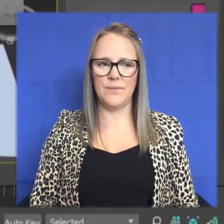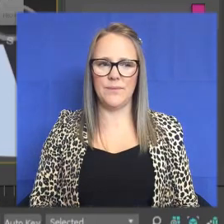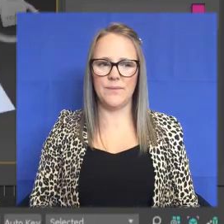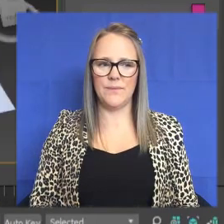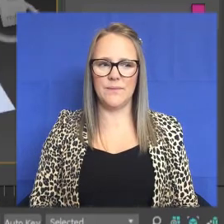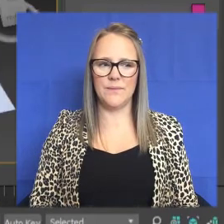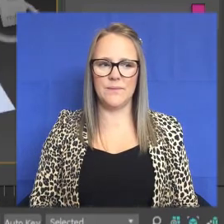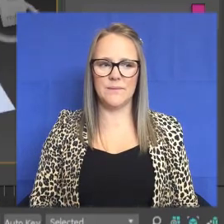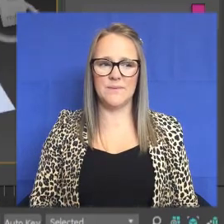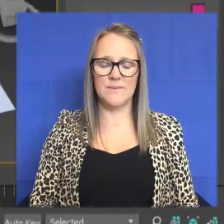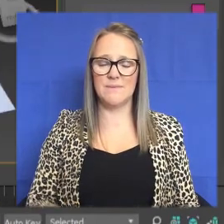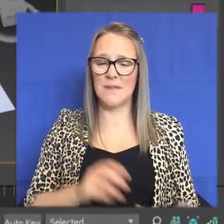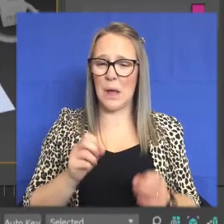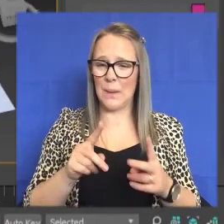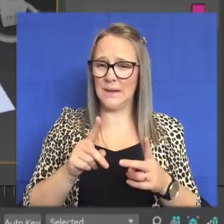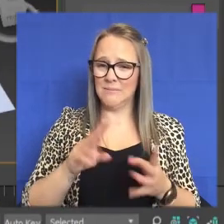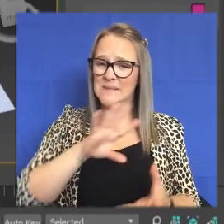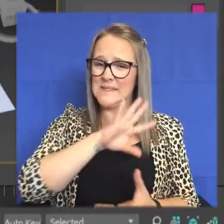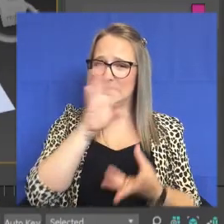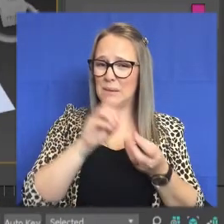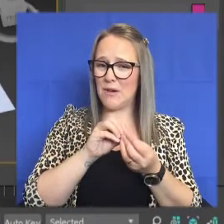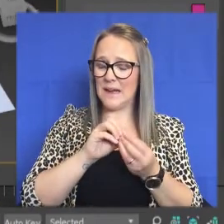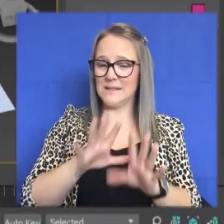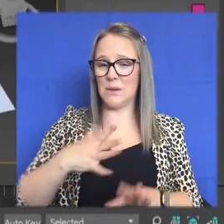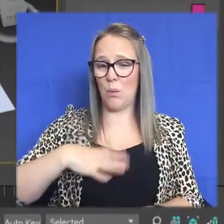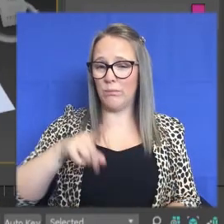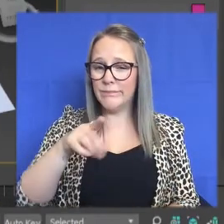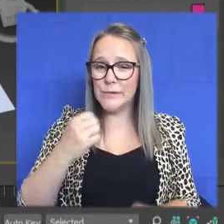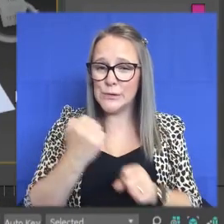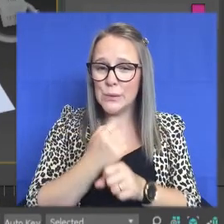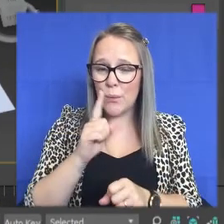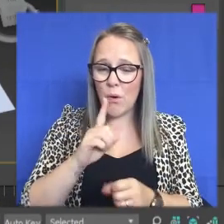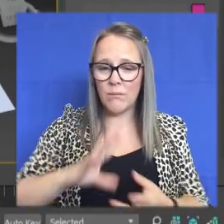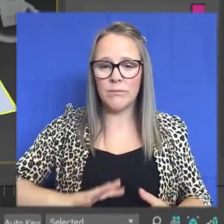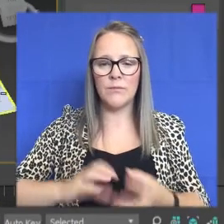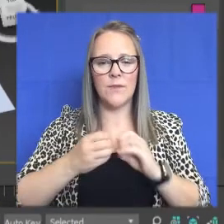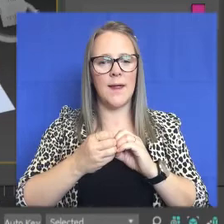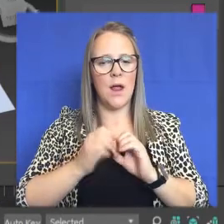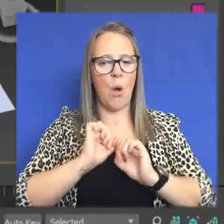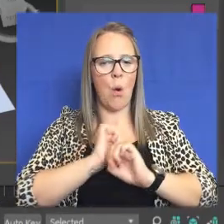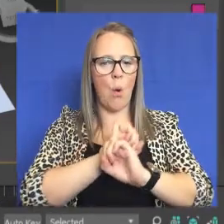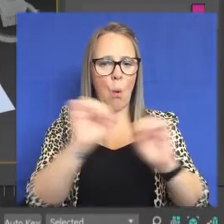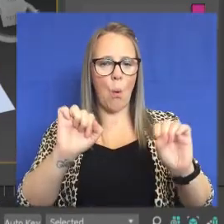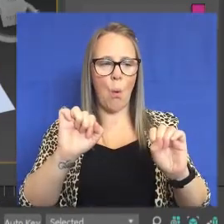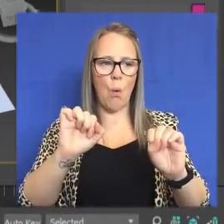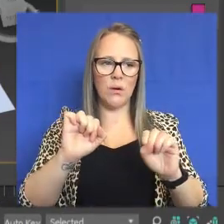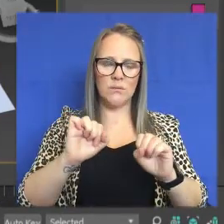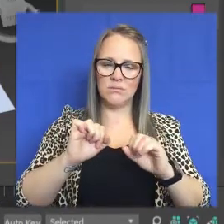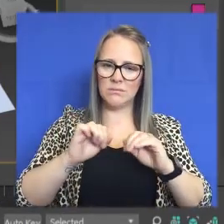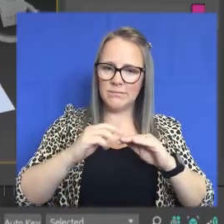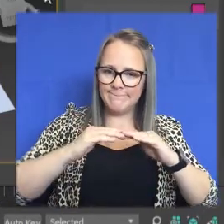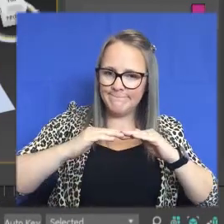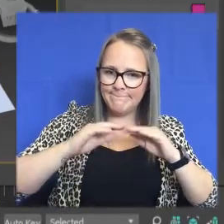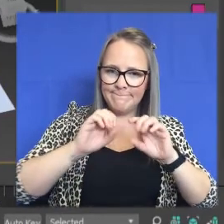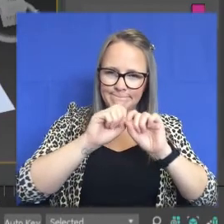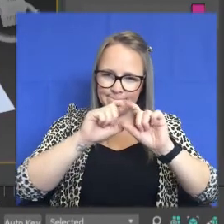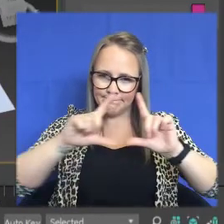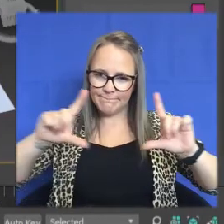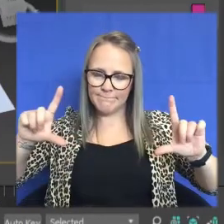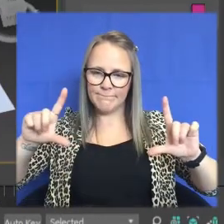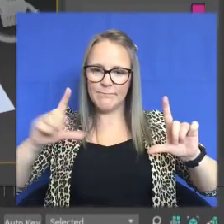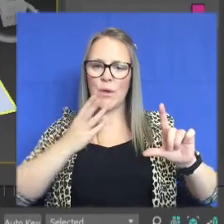Okay guys, to summarise, what I'd like you to do is create your own scene using the standard